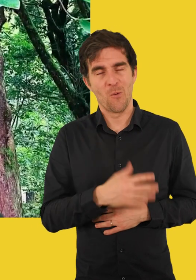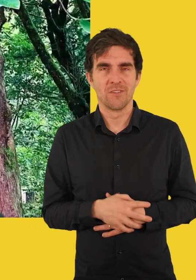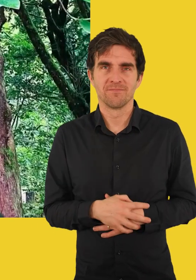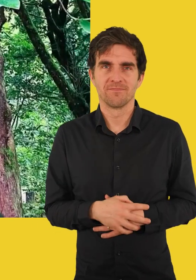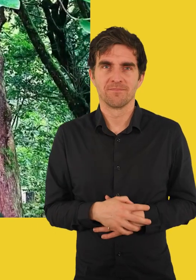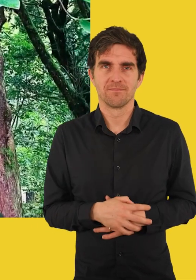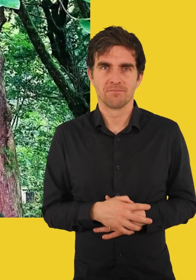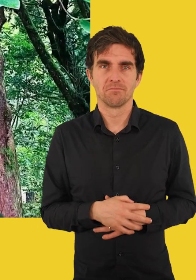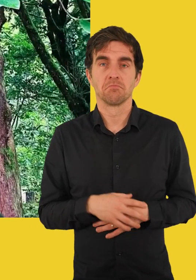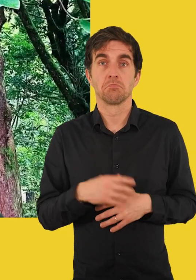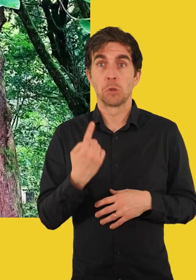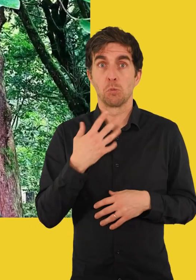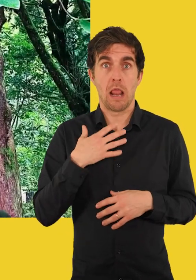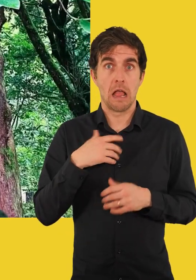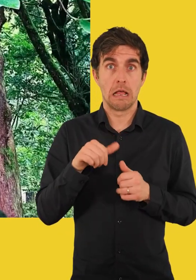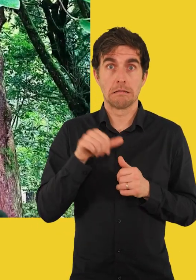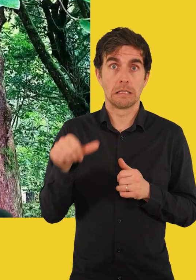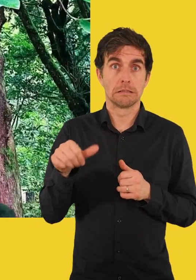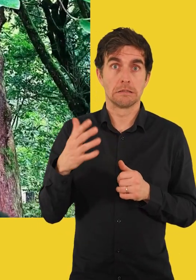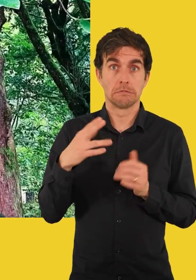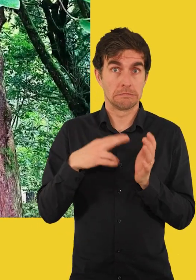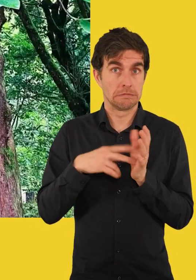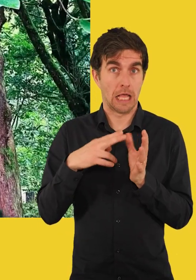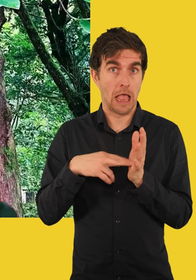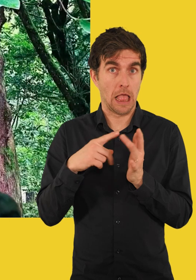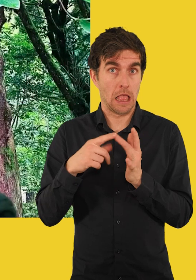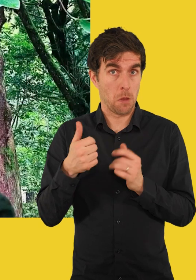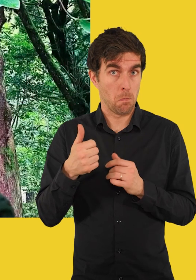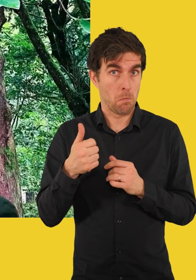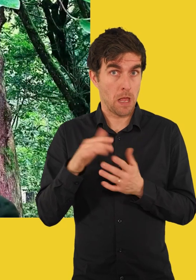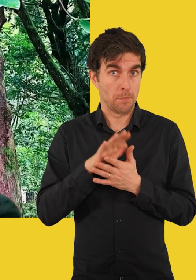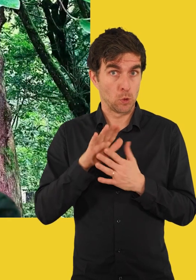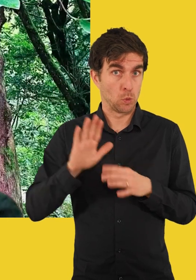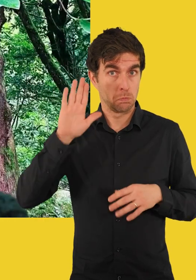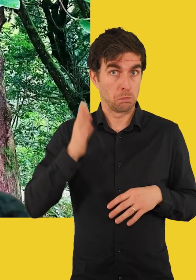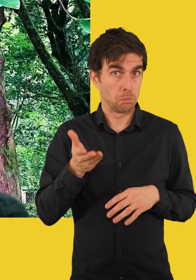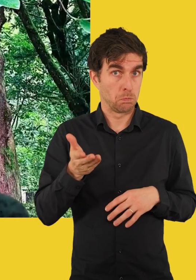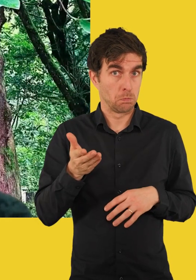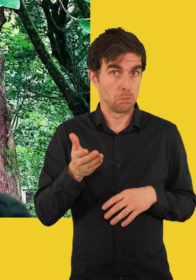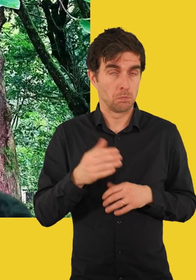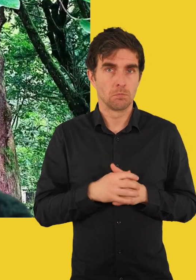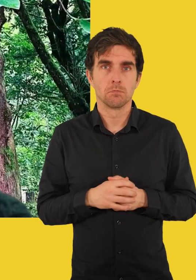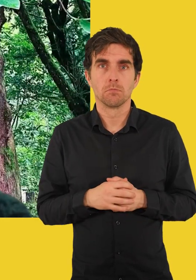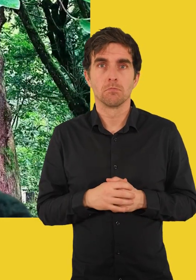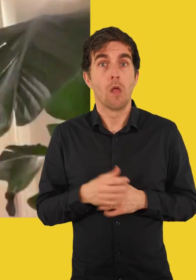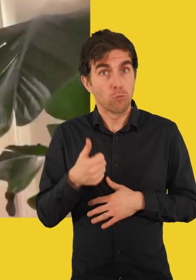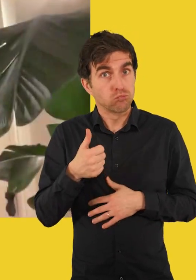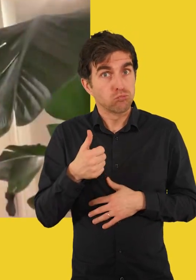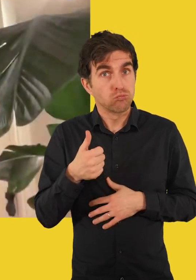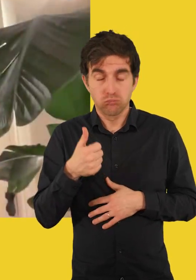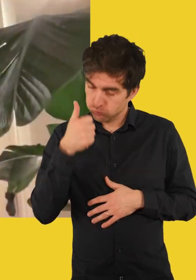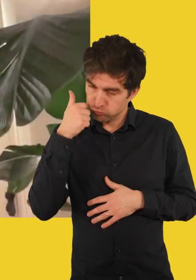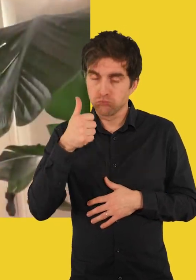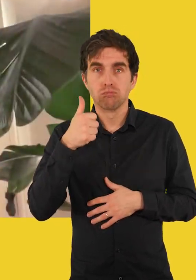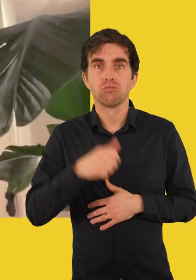Vinishri. Who wants to come in next on that one? Nani, would you be willing to pop in there? Willing,